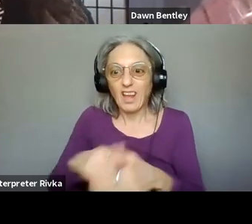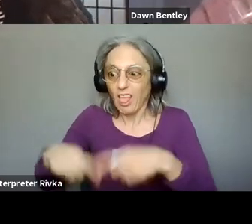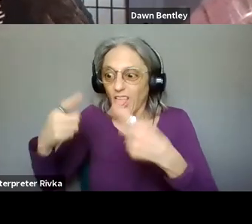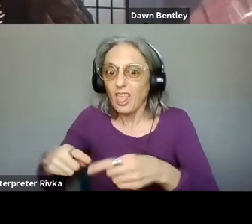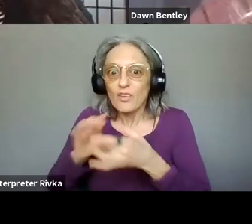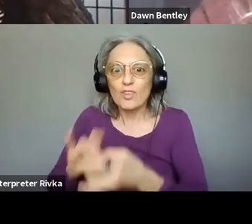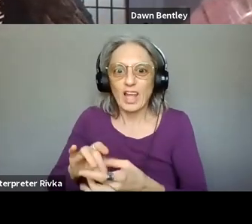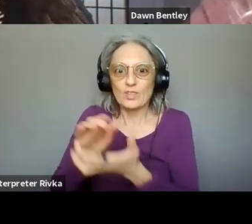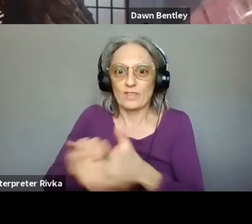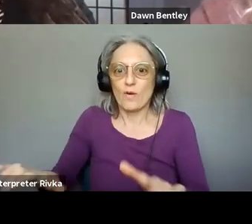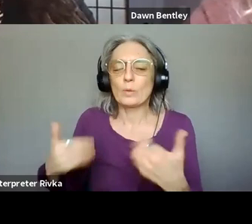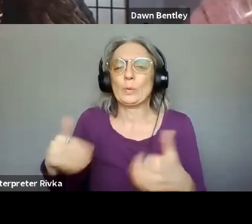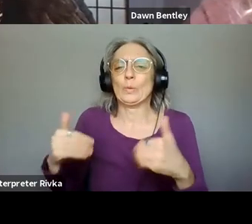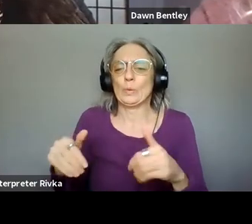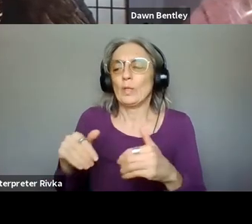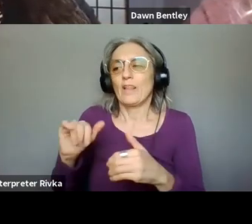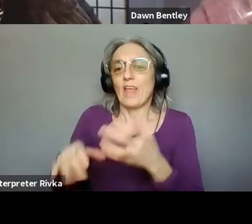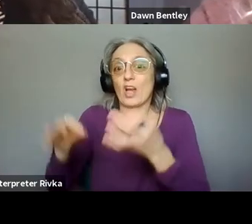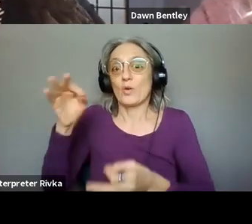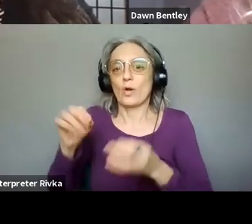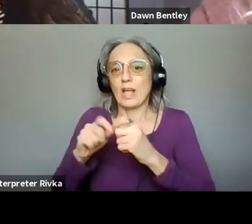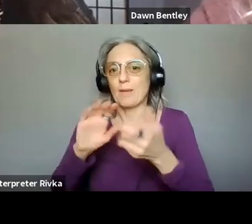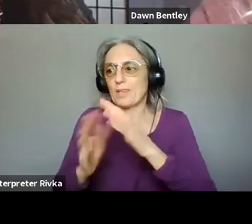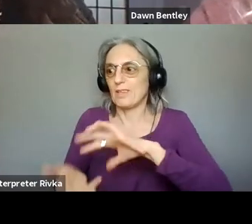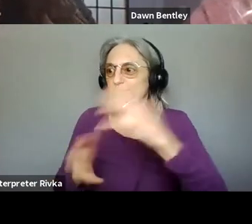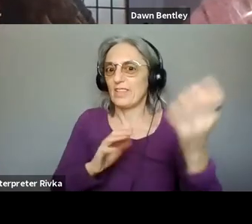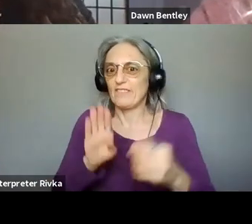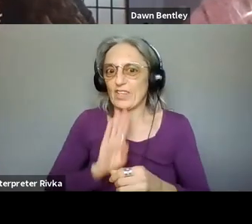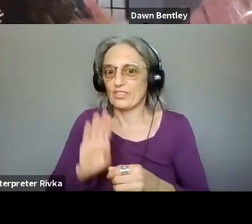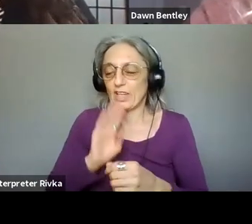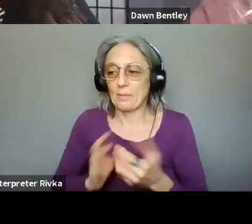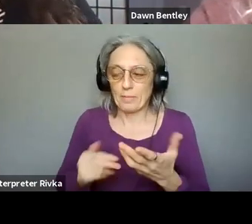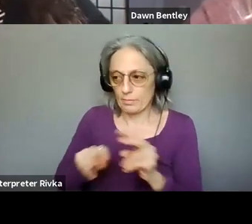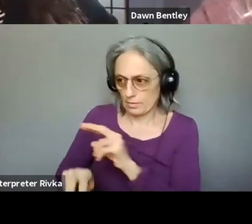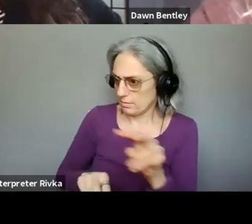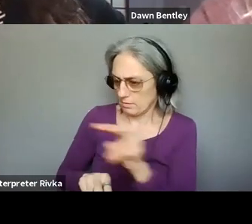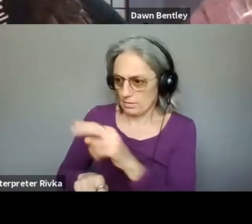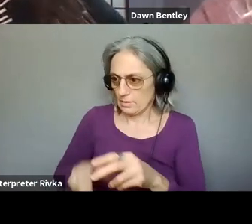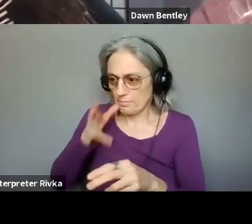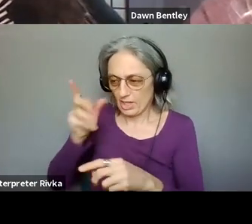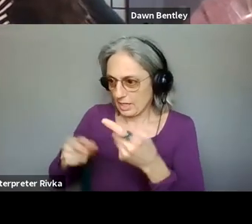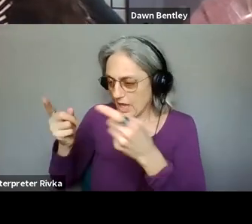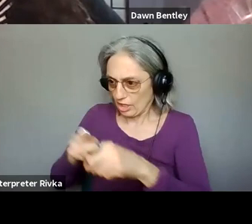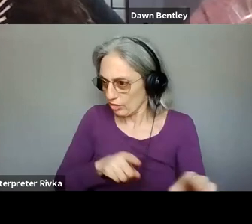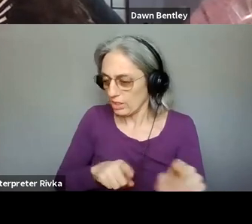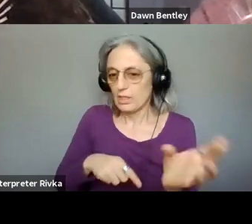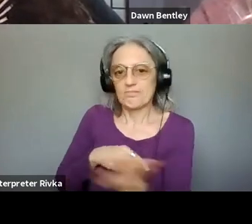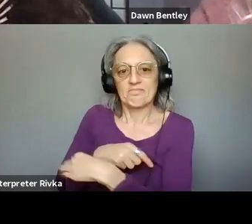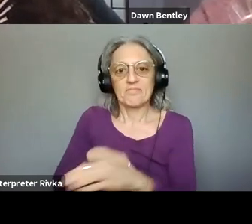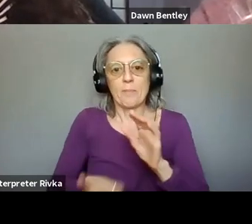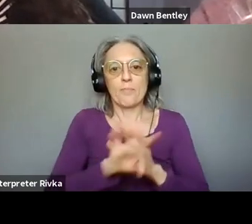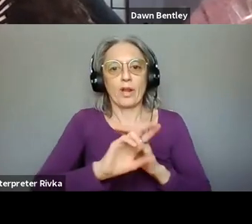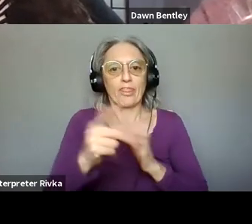lot of frustration at the court level, and lead to, once again, a third-party guardian being appointed. I'm sorry, what was the second part of the